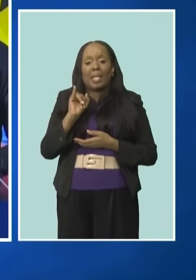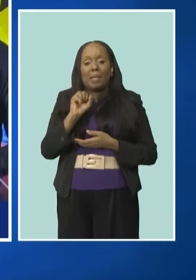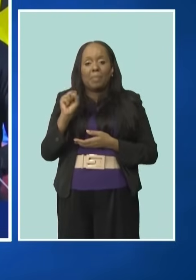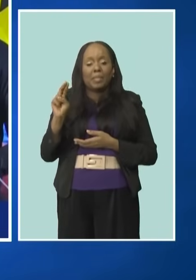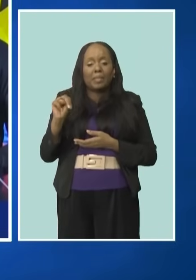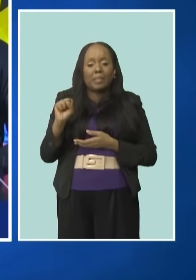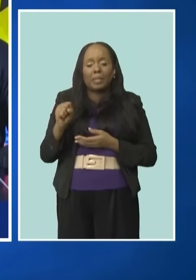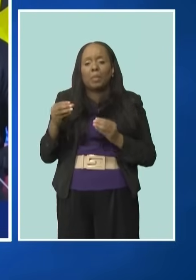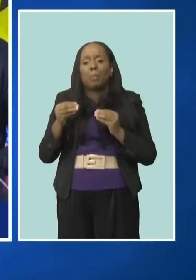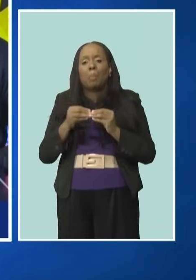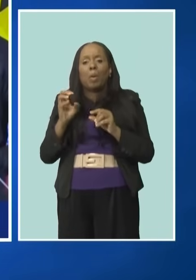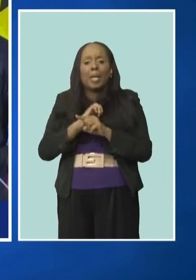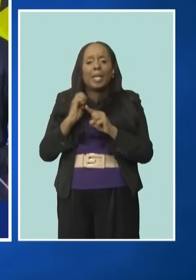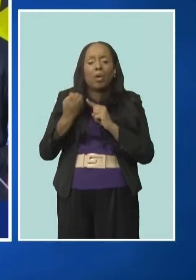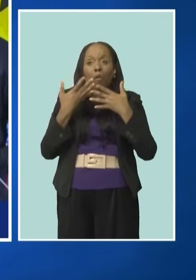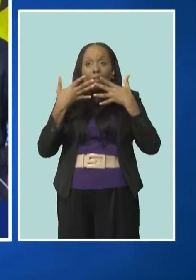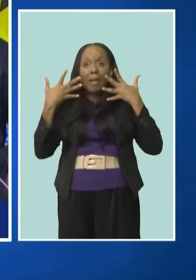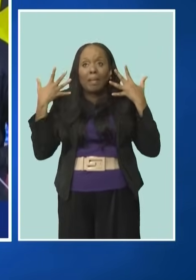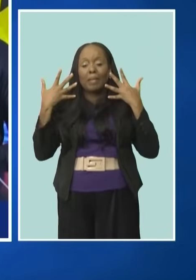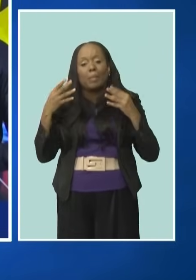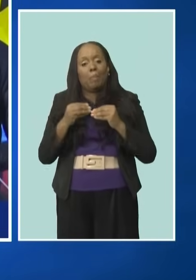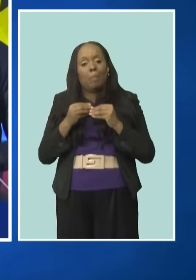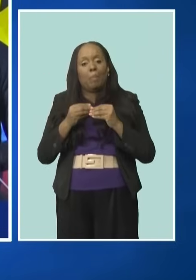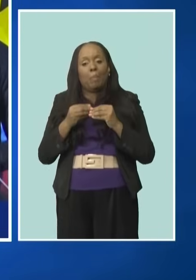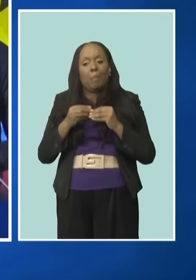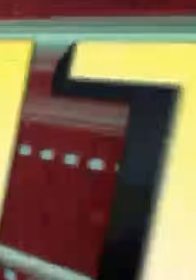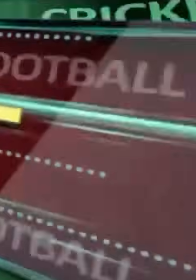green jobs and solutions for our people.